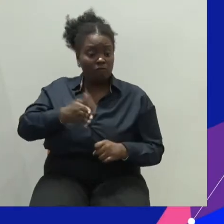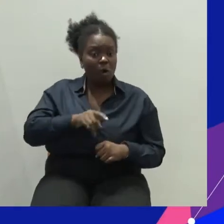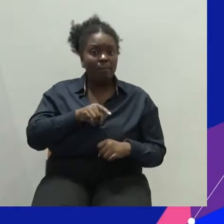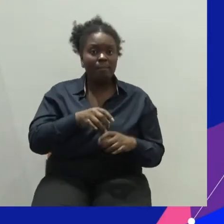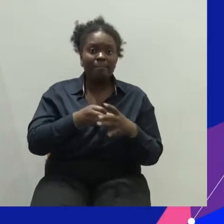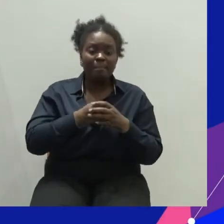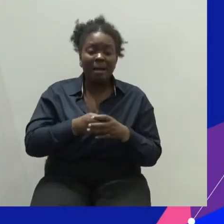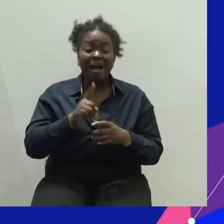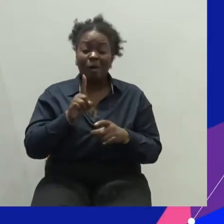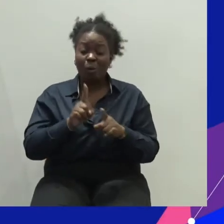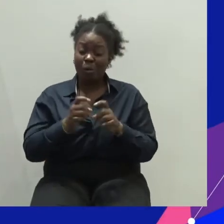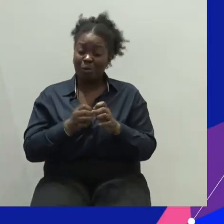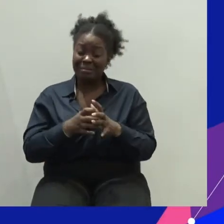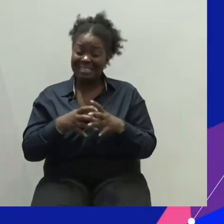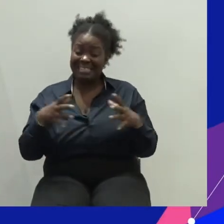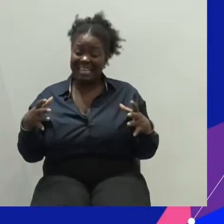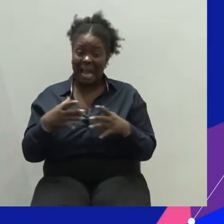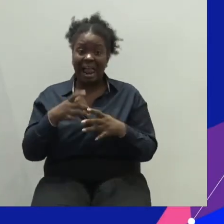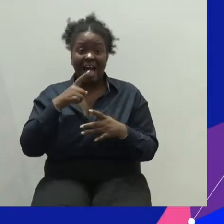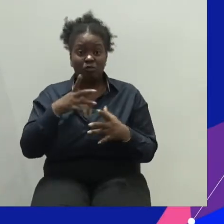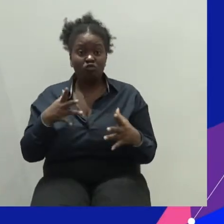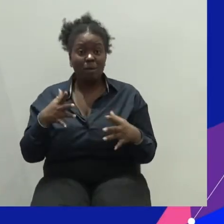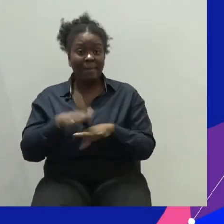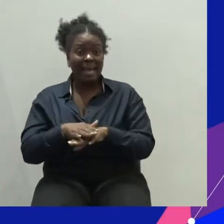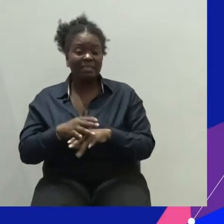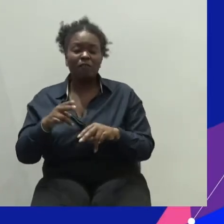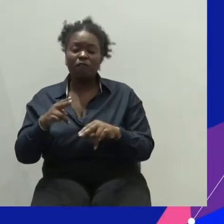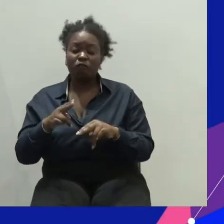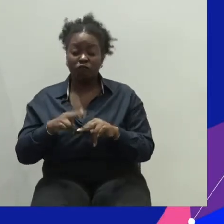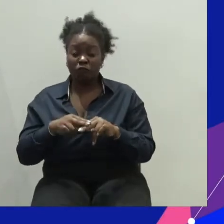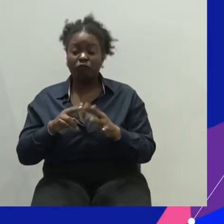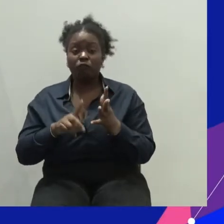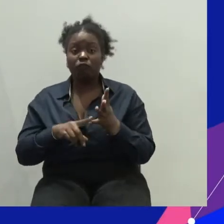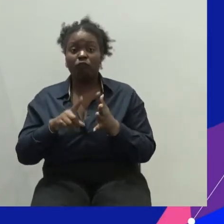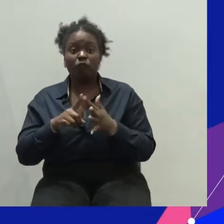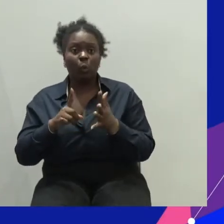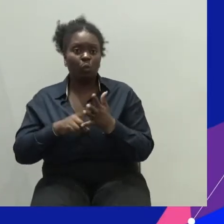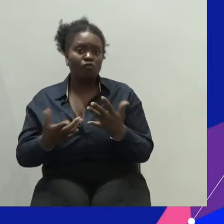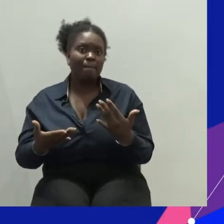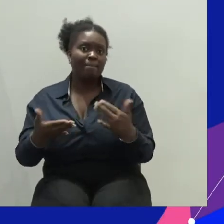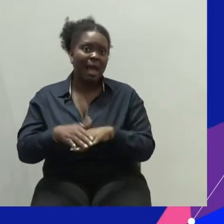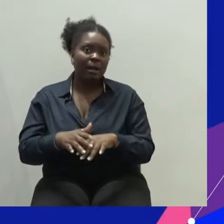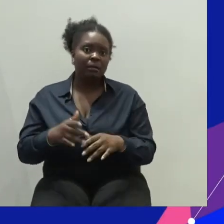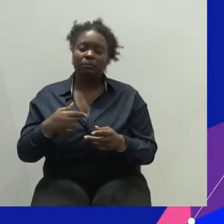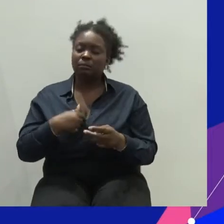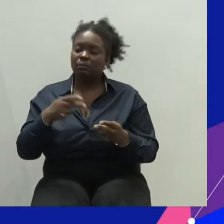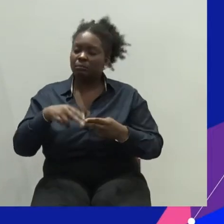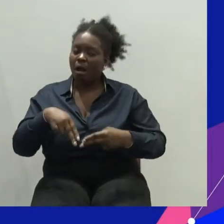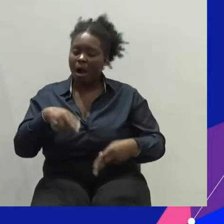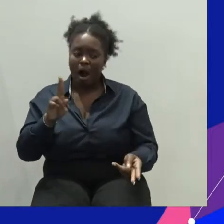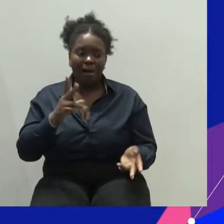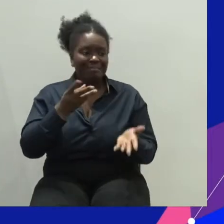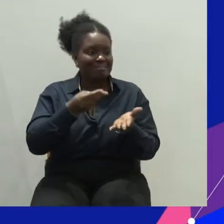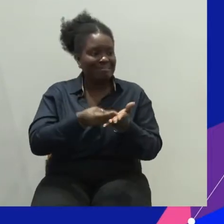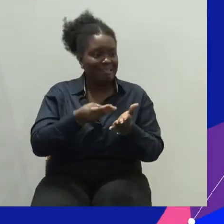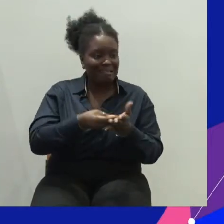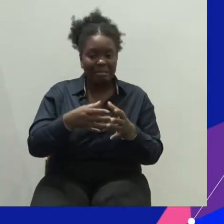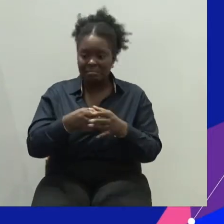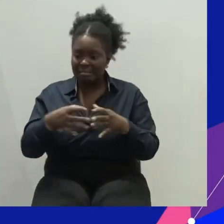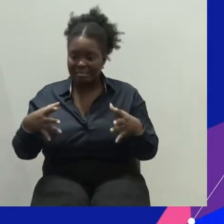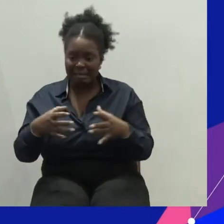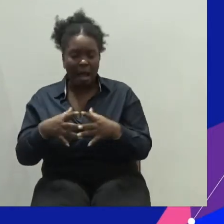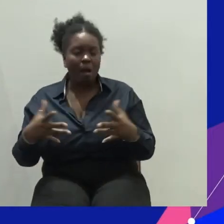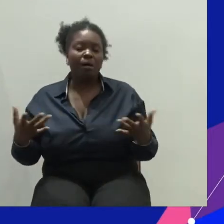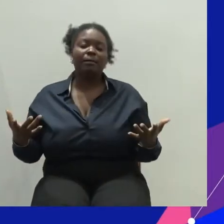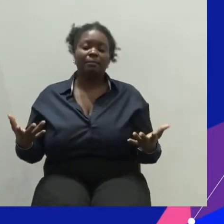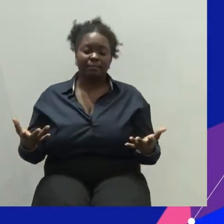scale at which you have to replace fuels is just so high that by the time you do the scale and you do the cost, it makes sense only